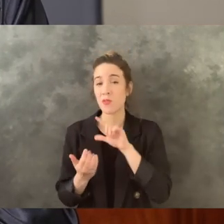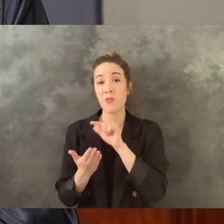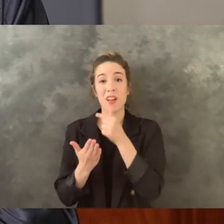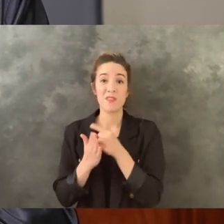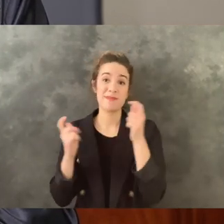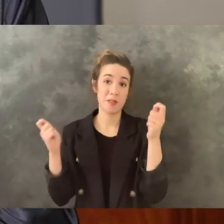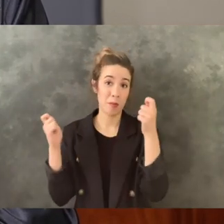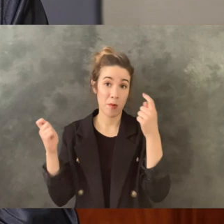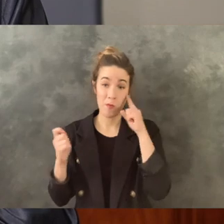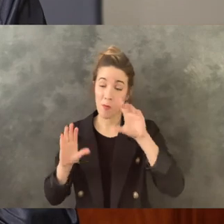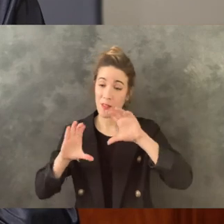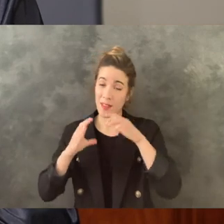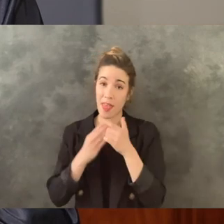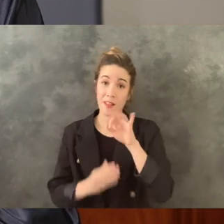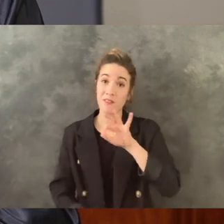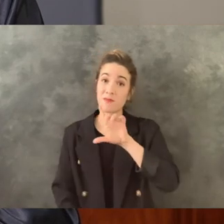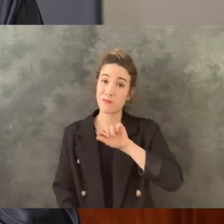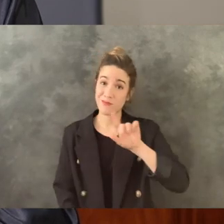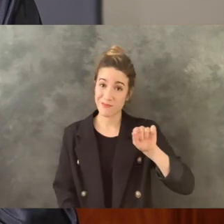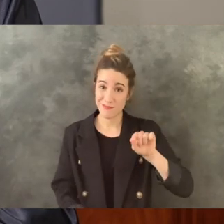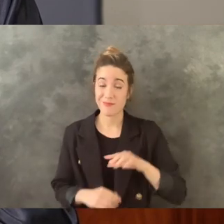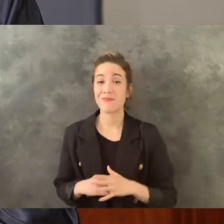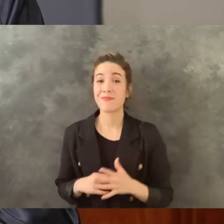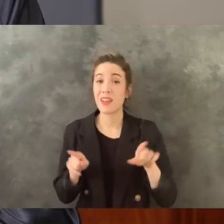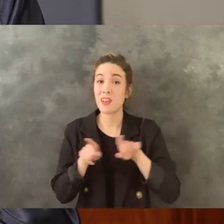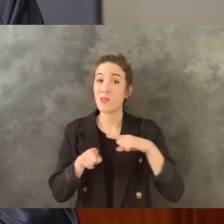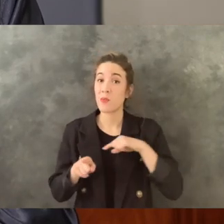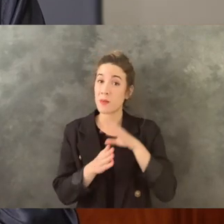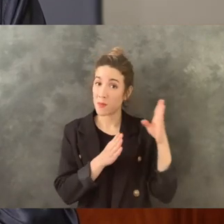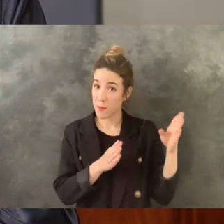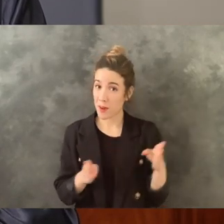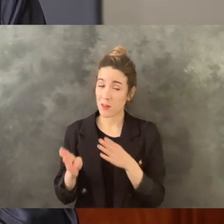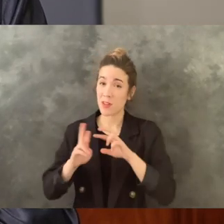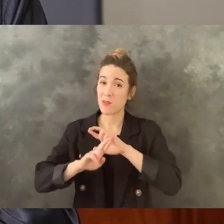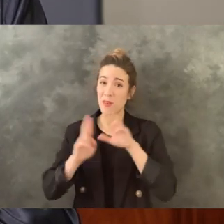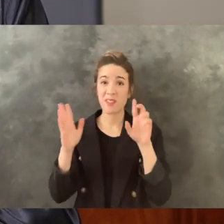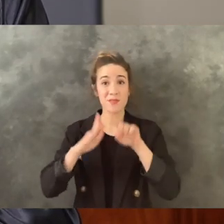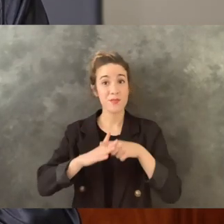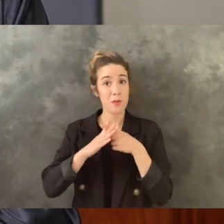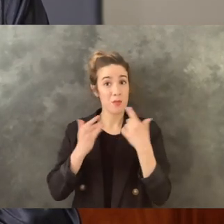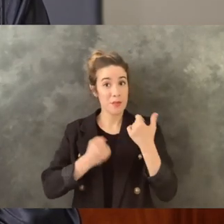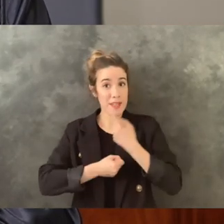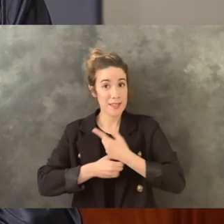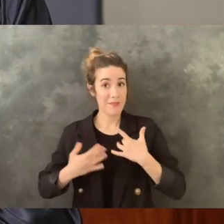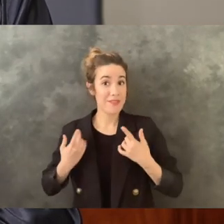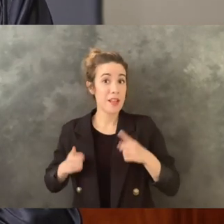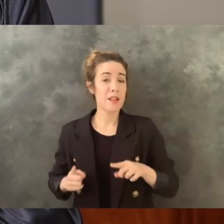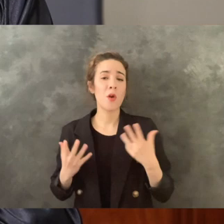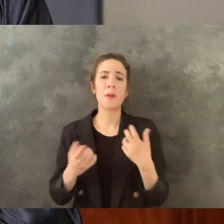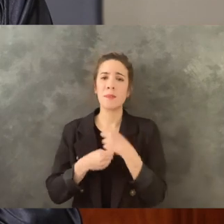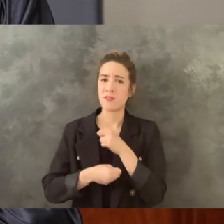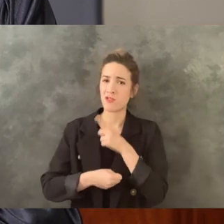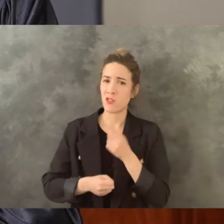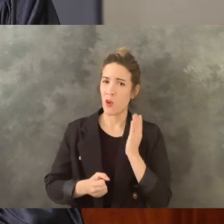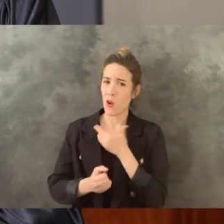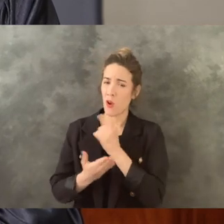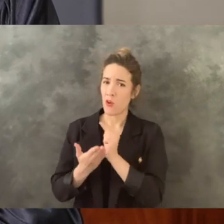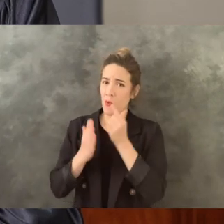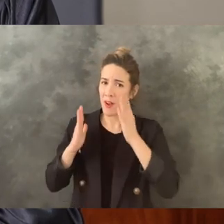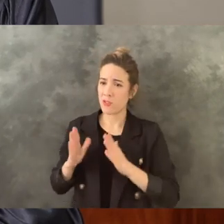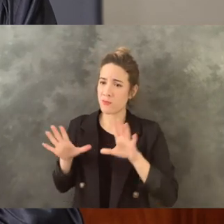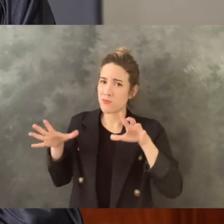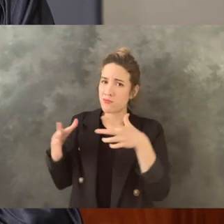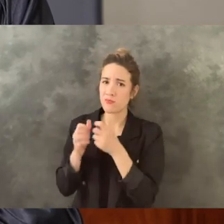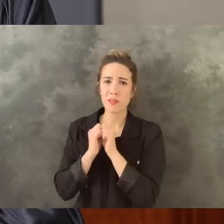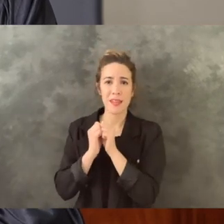commencement ceremony for the class of 2020. As we prepare to open today's event, I want to be sure that our graduates are